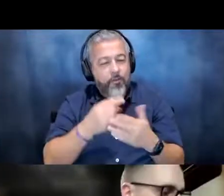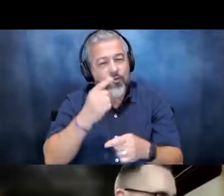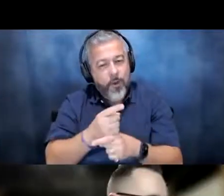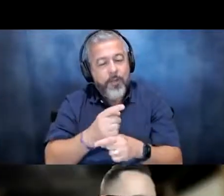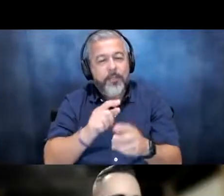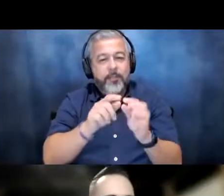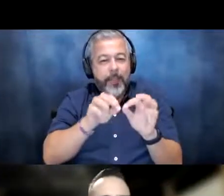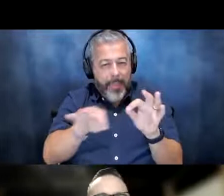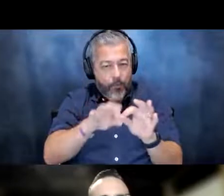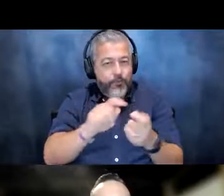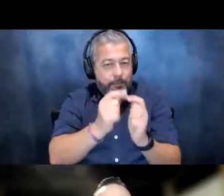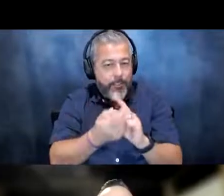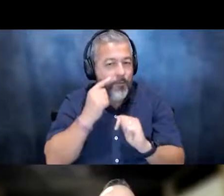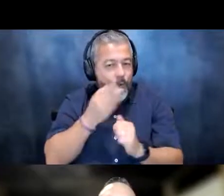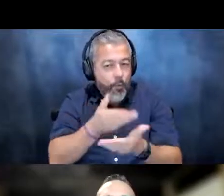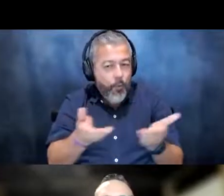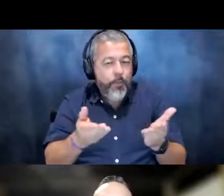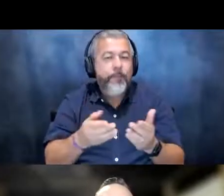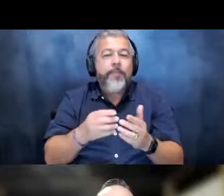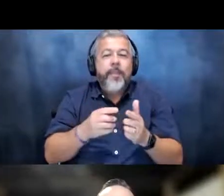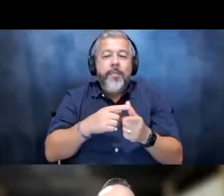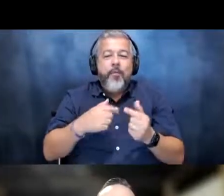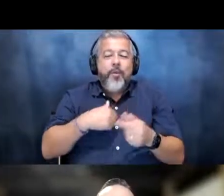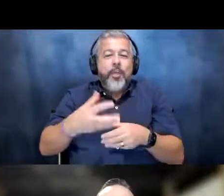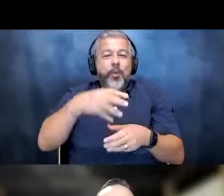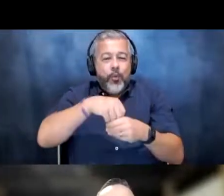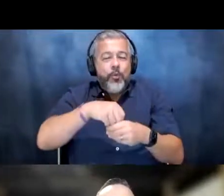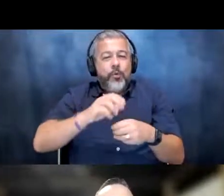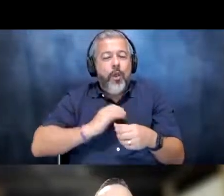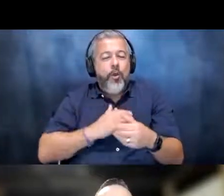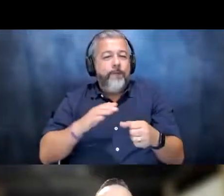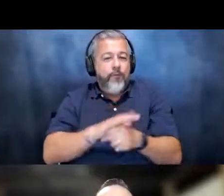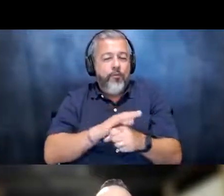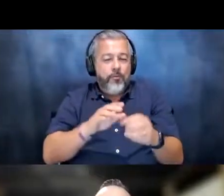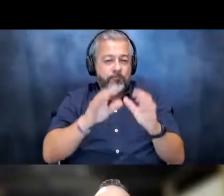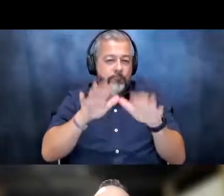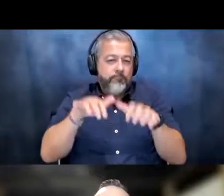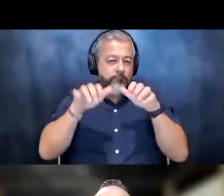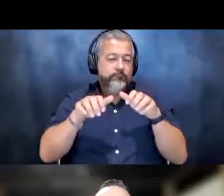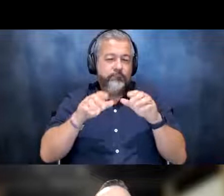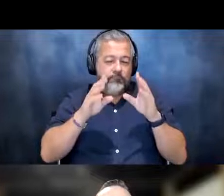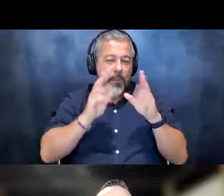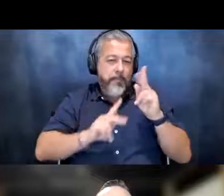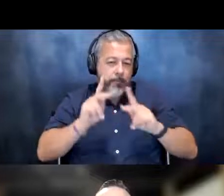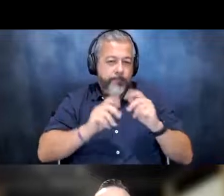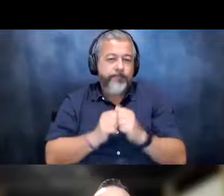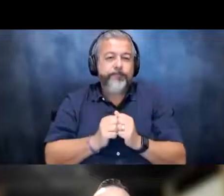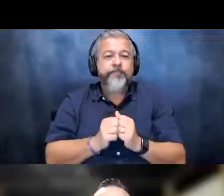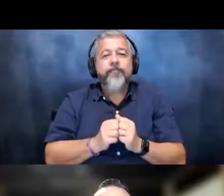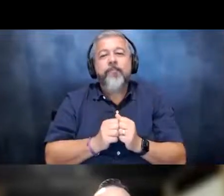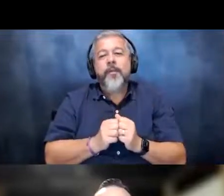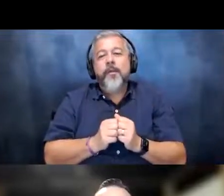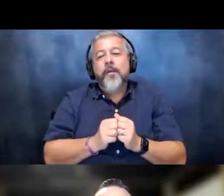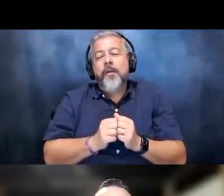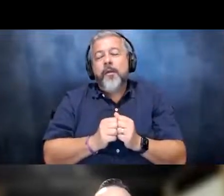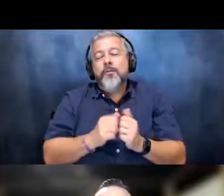translations for you. So that way we are encompassing our full audience. So if you have any questions in the meantime, please do